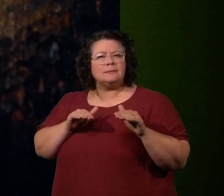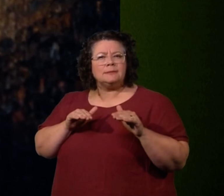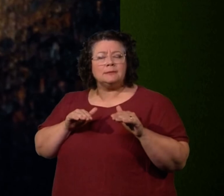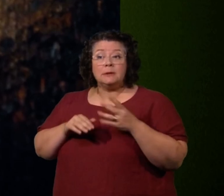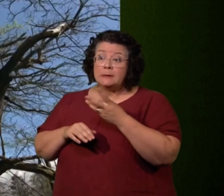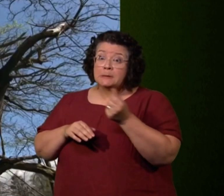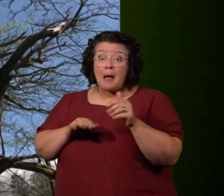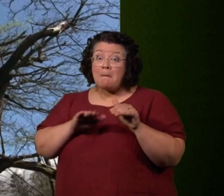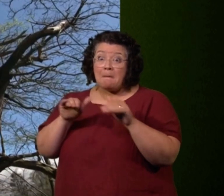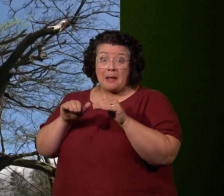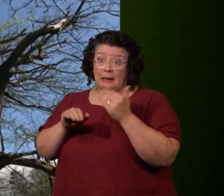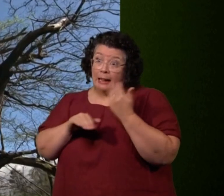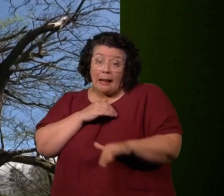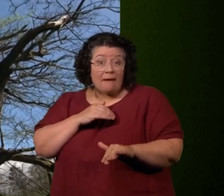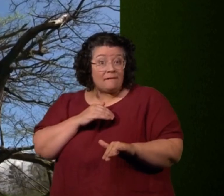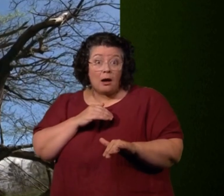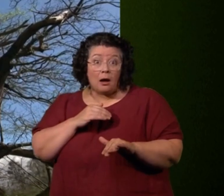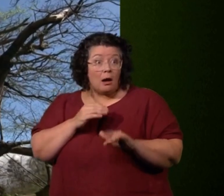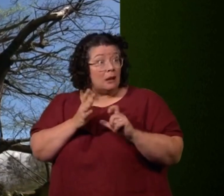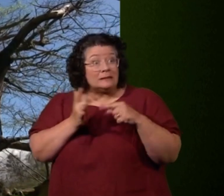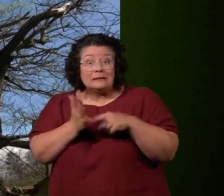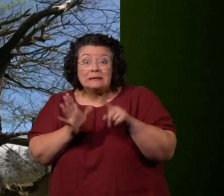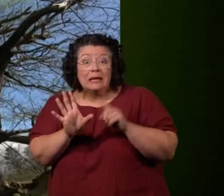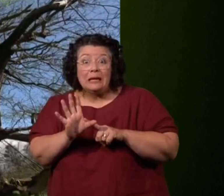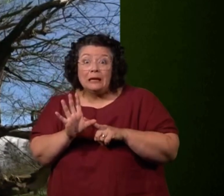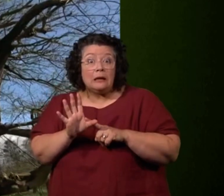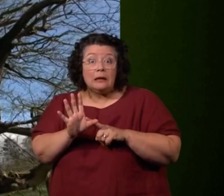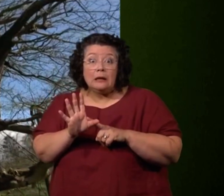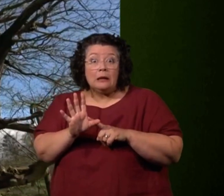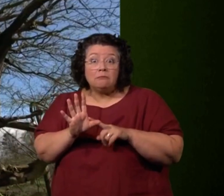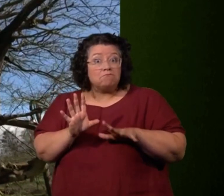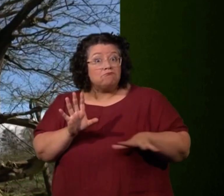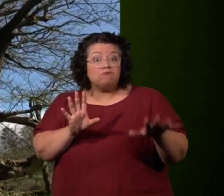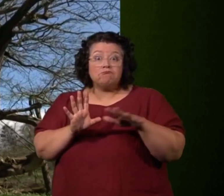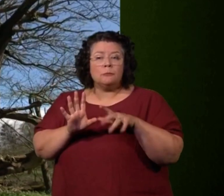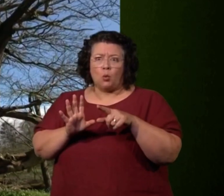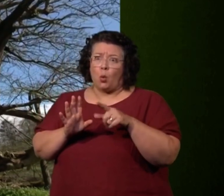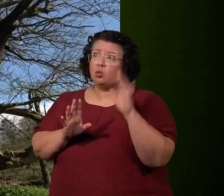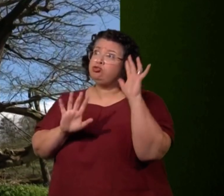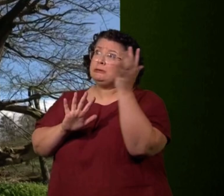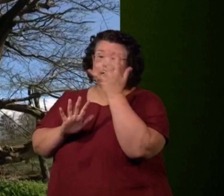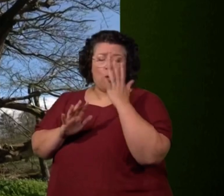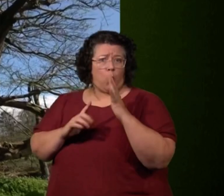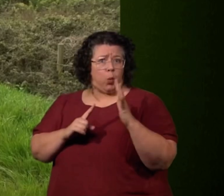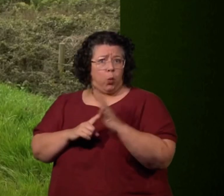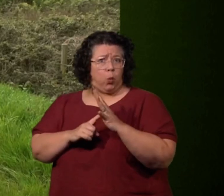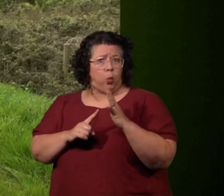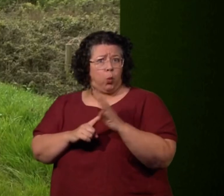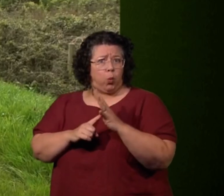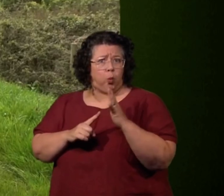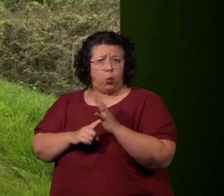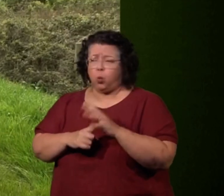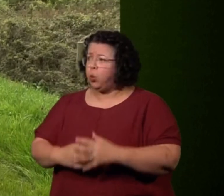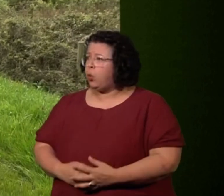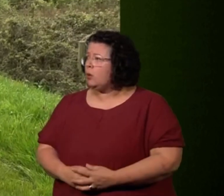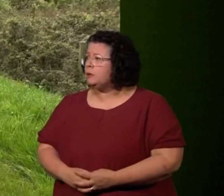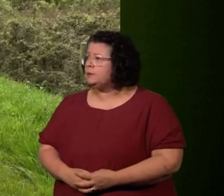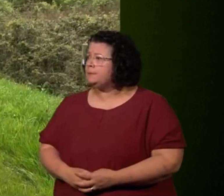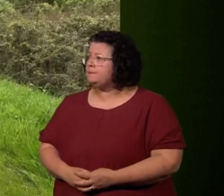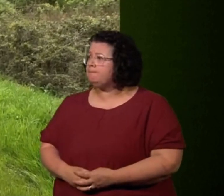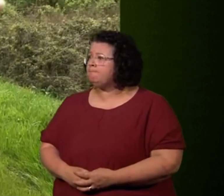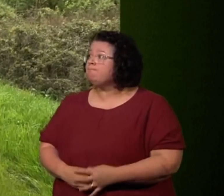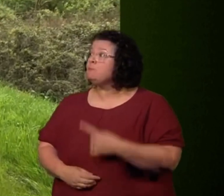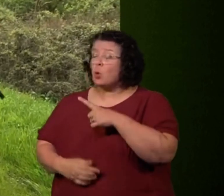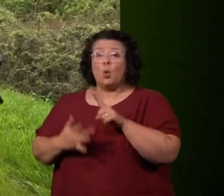bats never roost in urban areas, so these veteran trees are vital for them. Jim and his team have